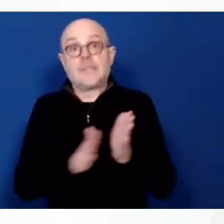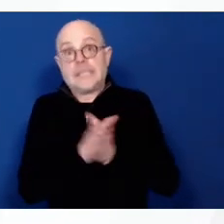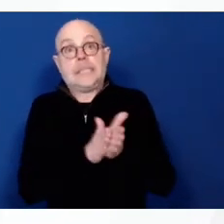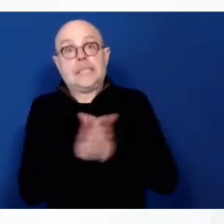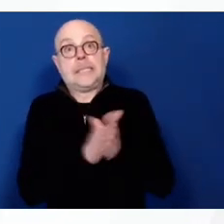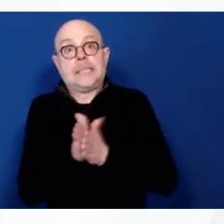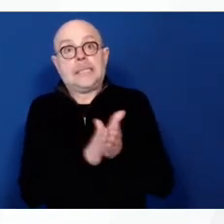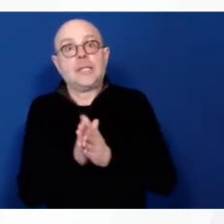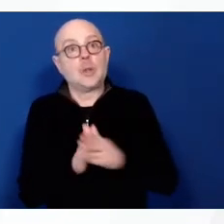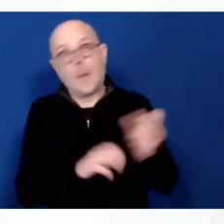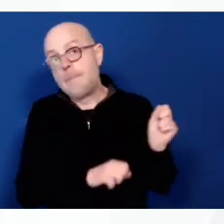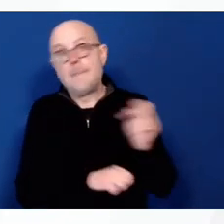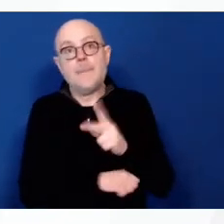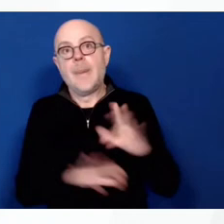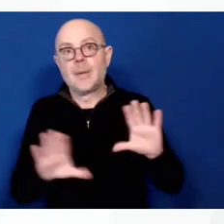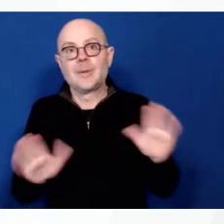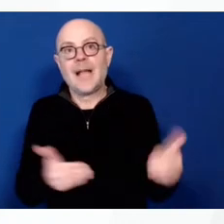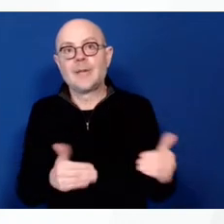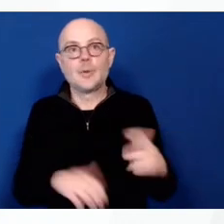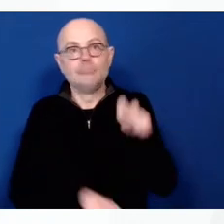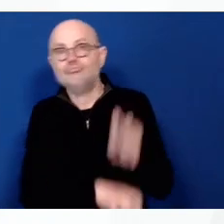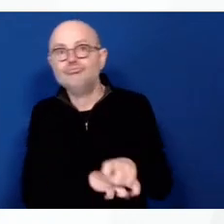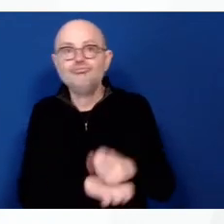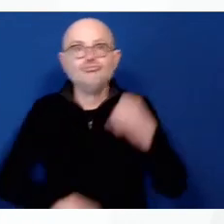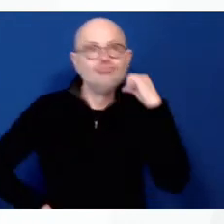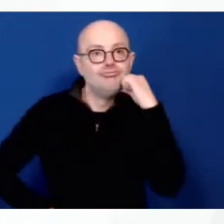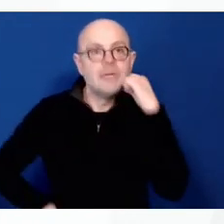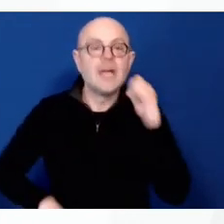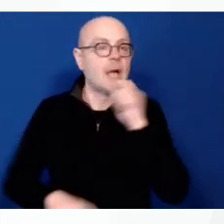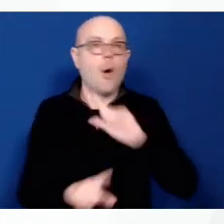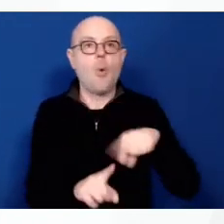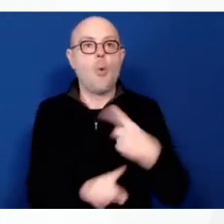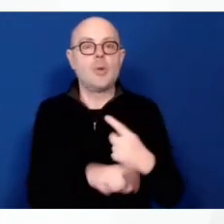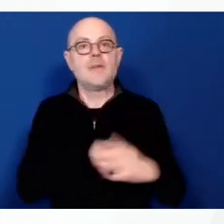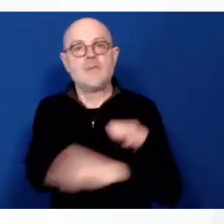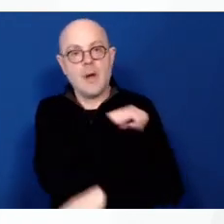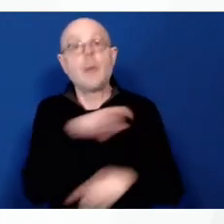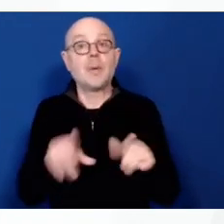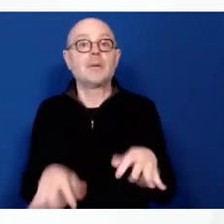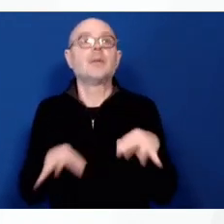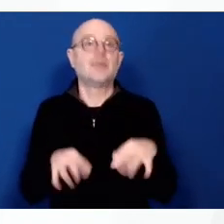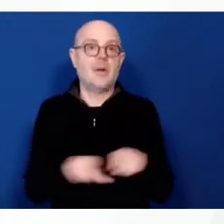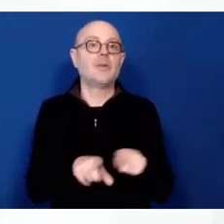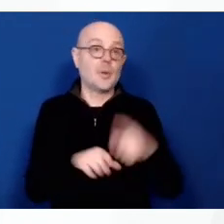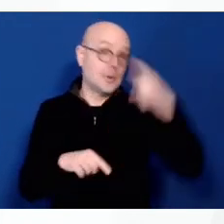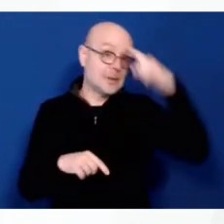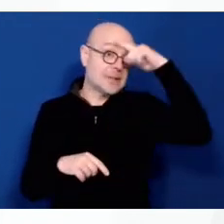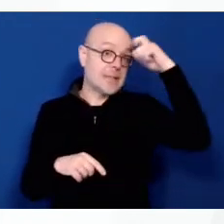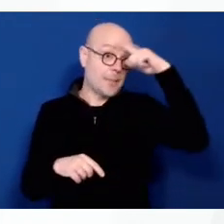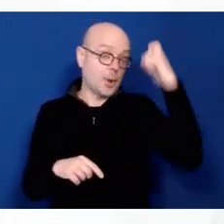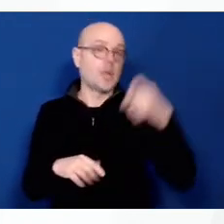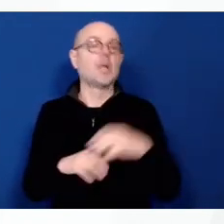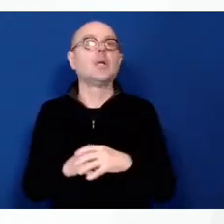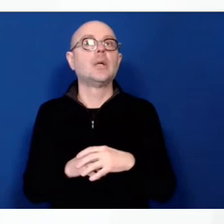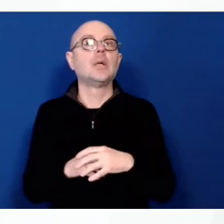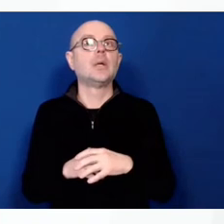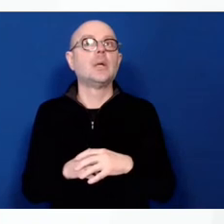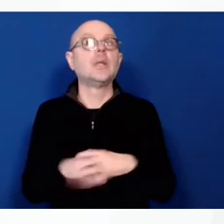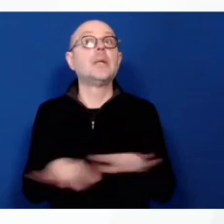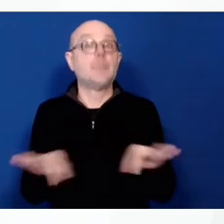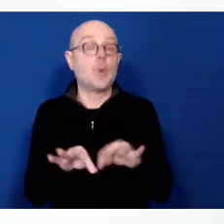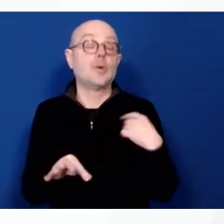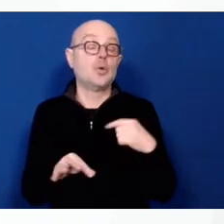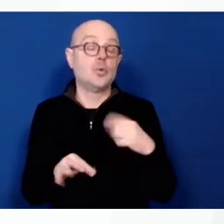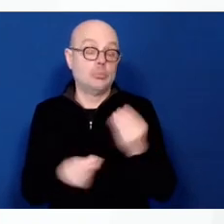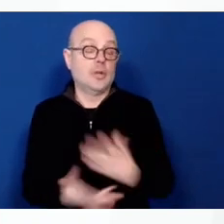in-person, not just in the fall, but in the summer. But I should emphasize that basically we're preparing the summer course schedule right